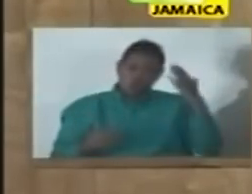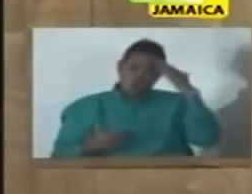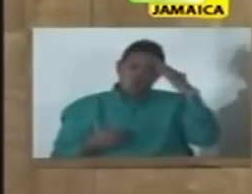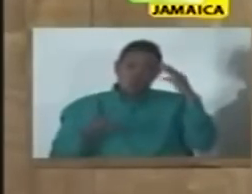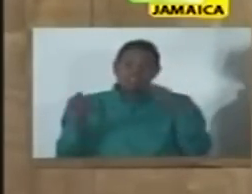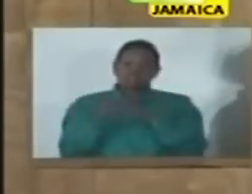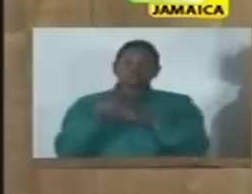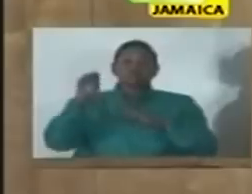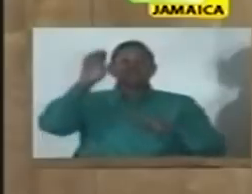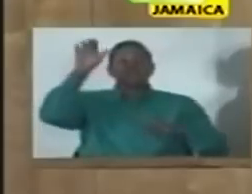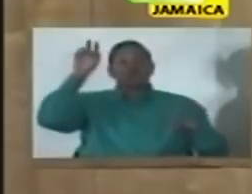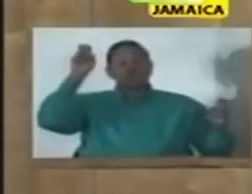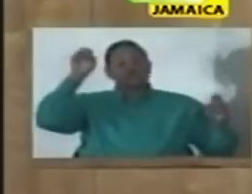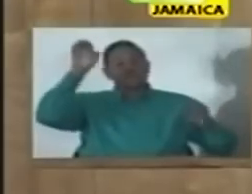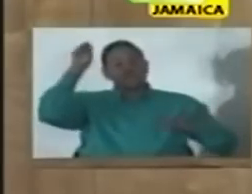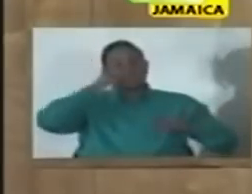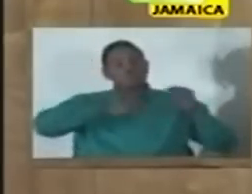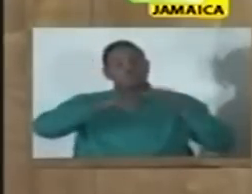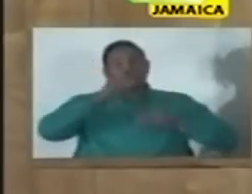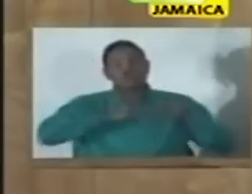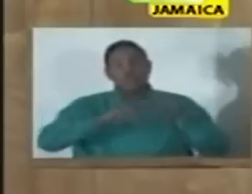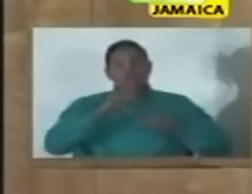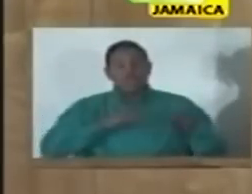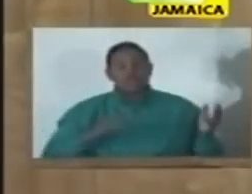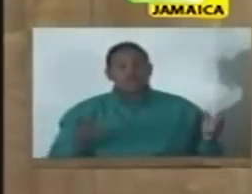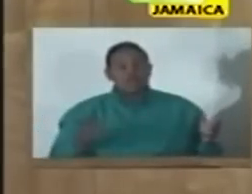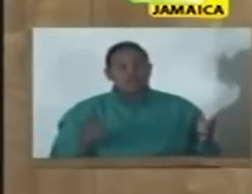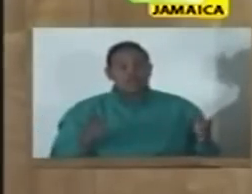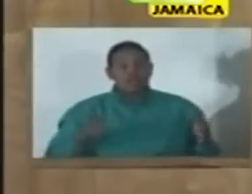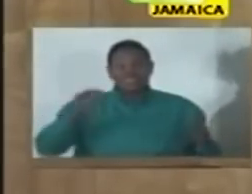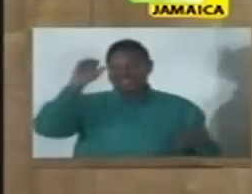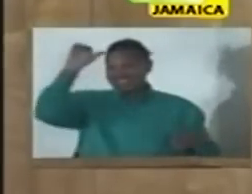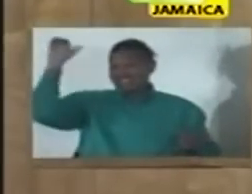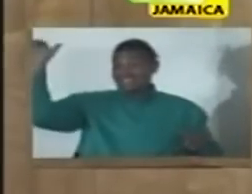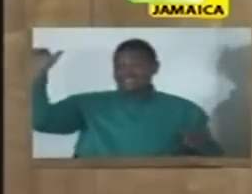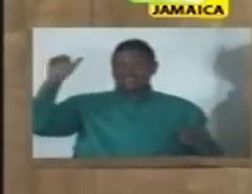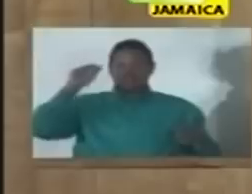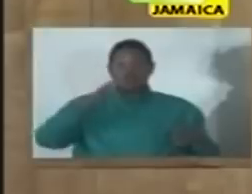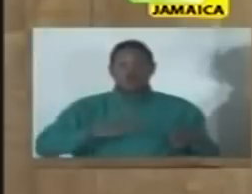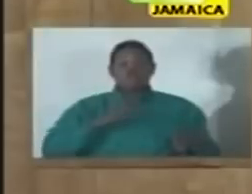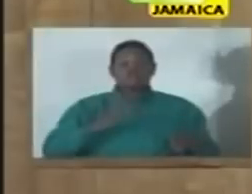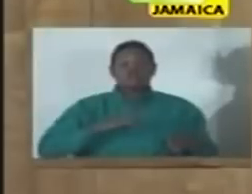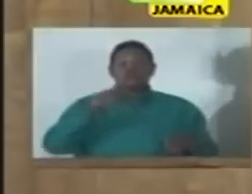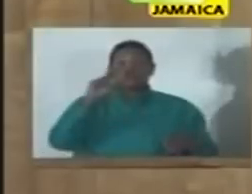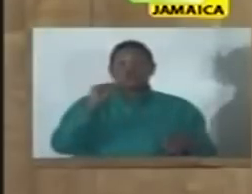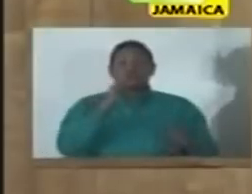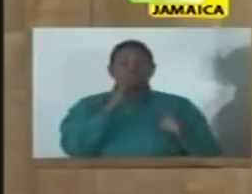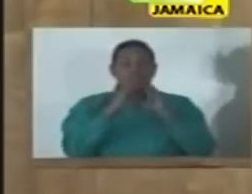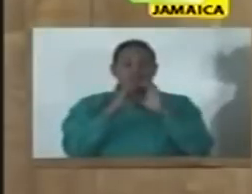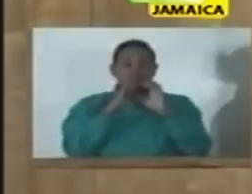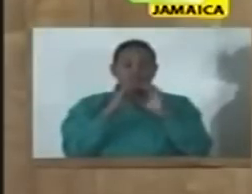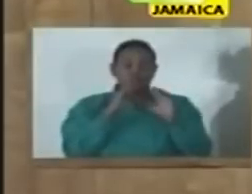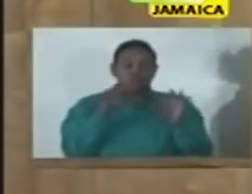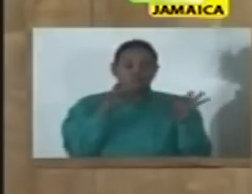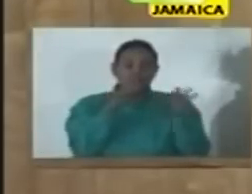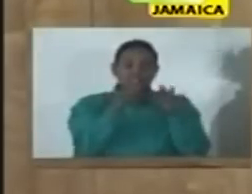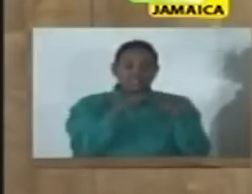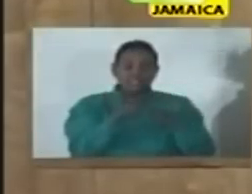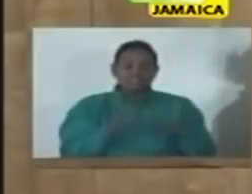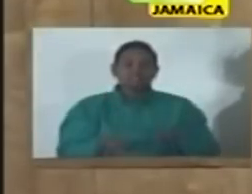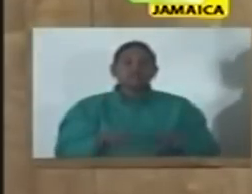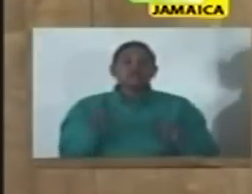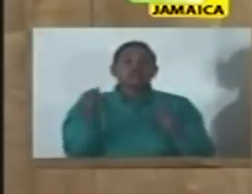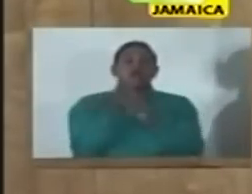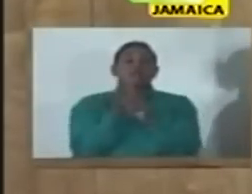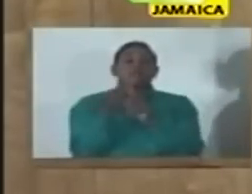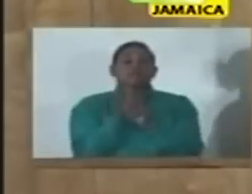of Foreign Affairs call in the officials of the U.S. Embassy to explain the